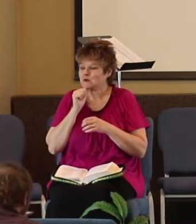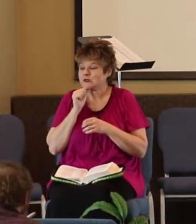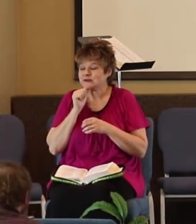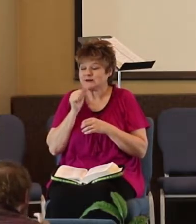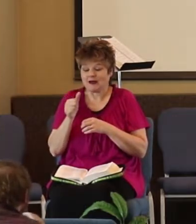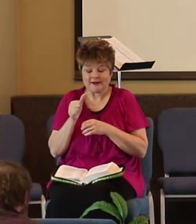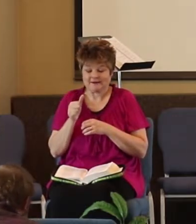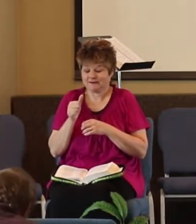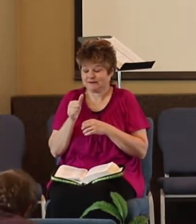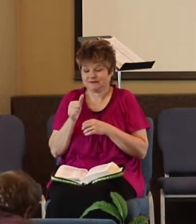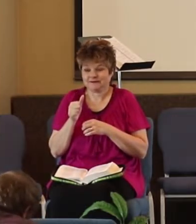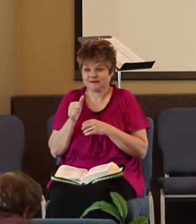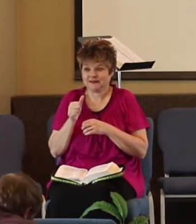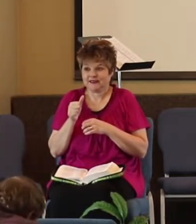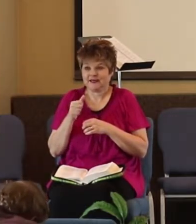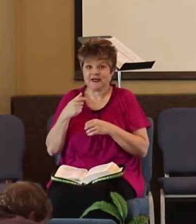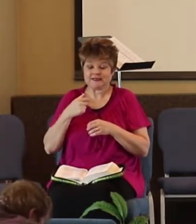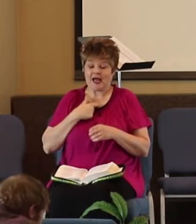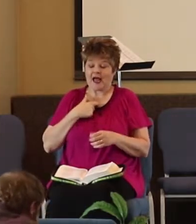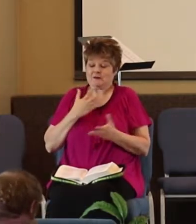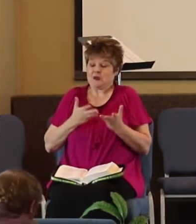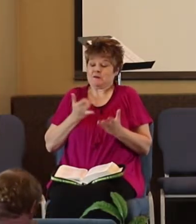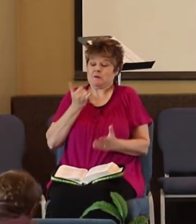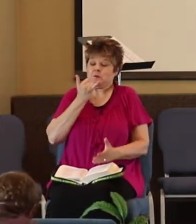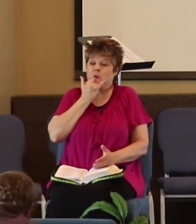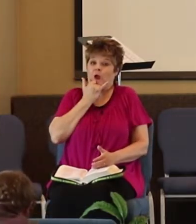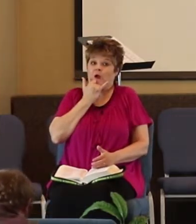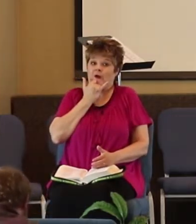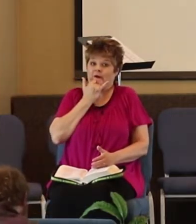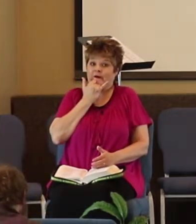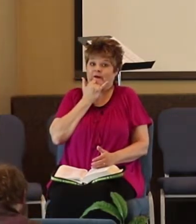wouldn't. Because I could be wrong.